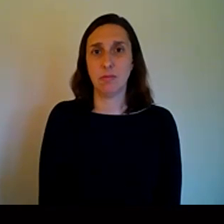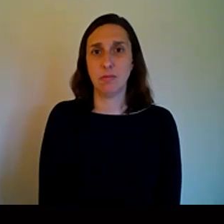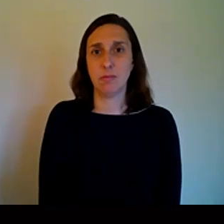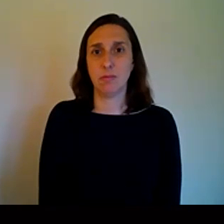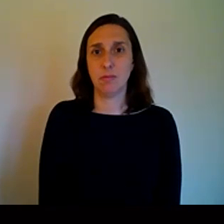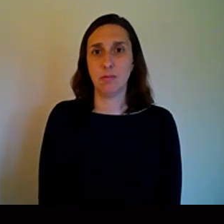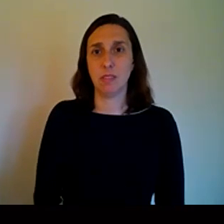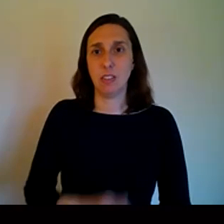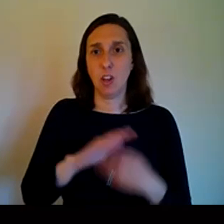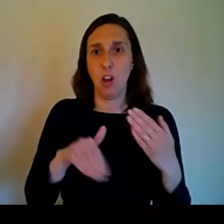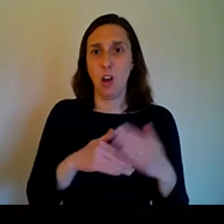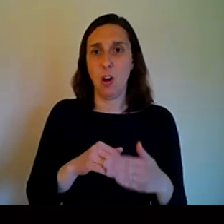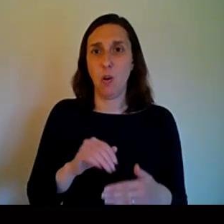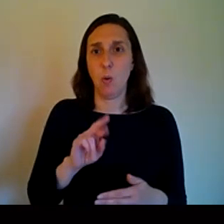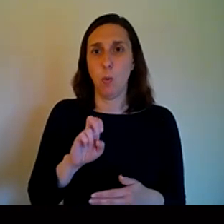is all real numbers,